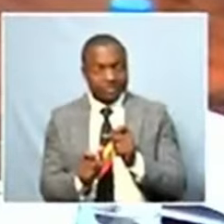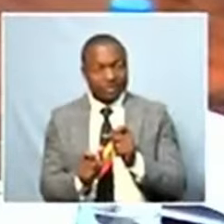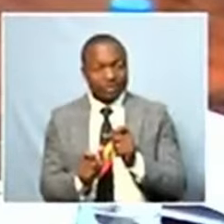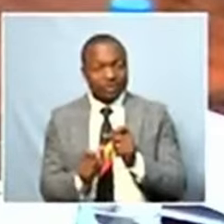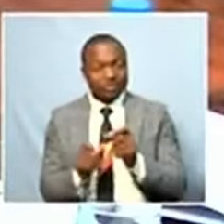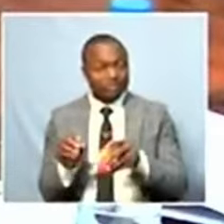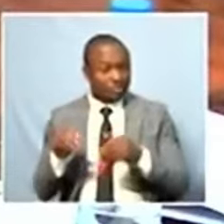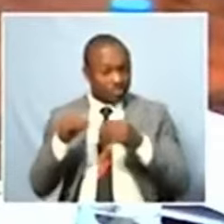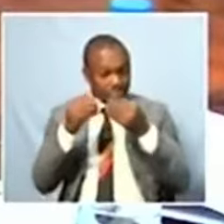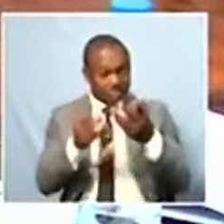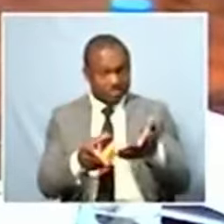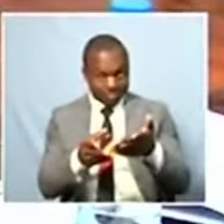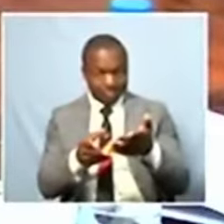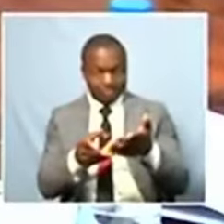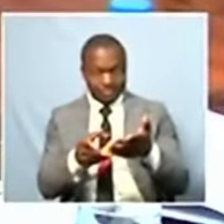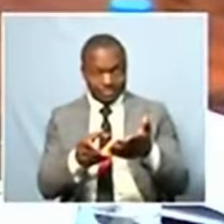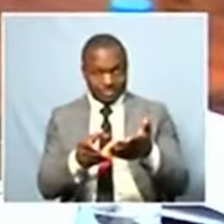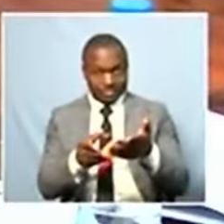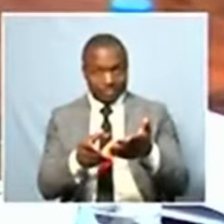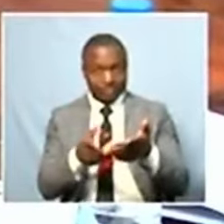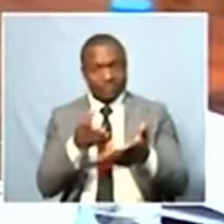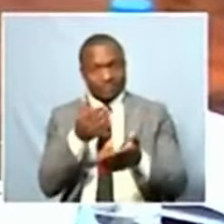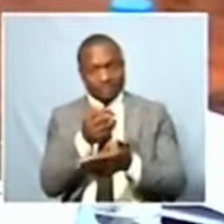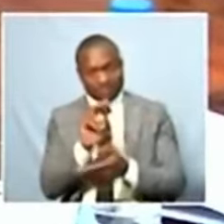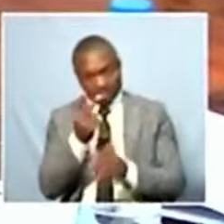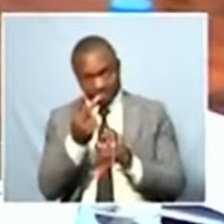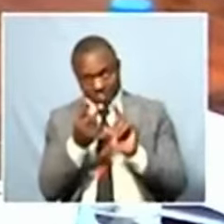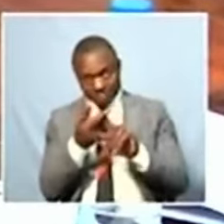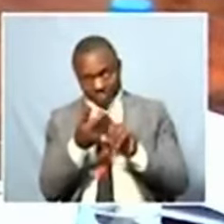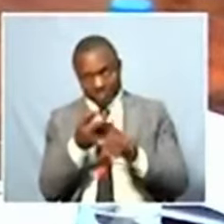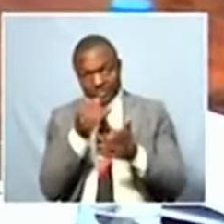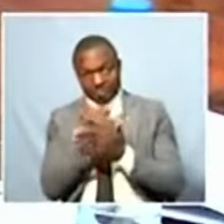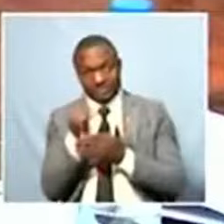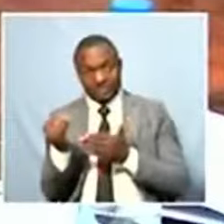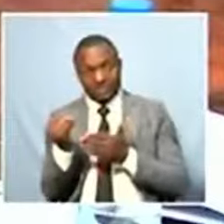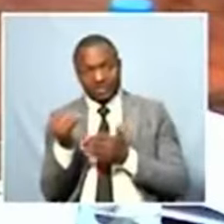And then the second one is, I think also is issues of ambiguities again,